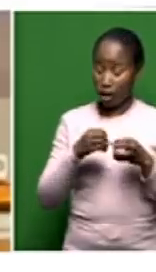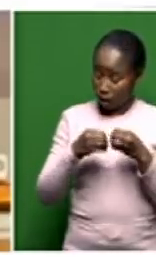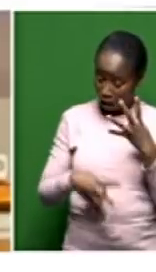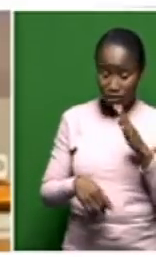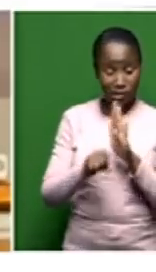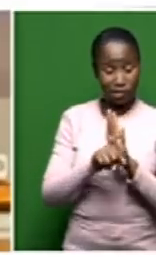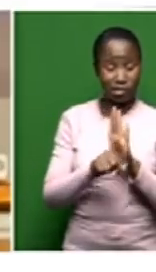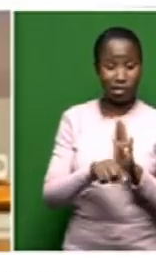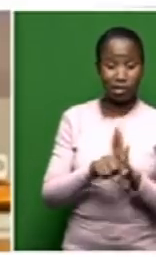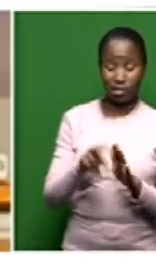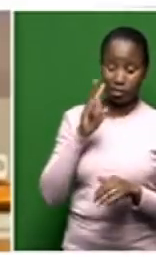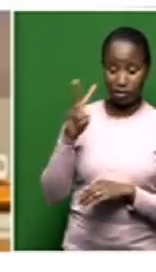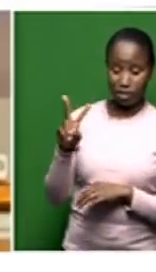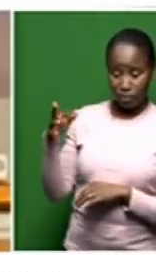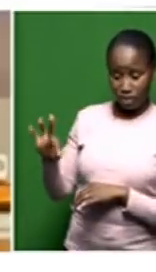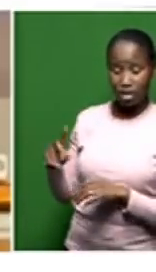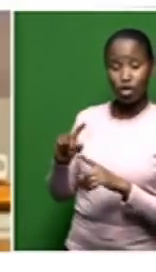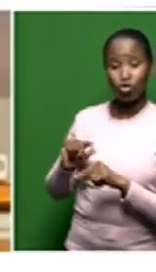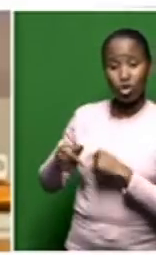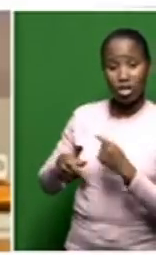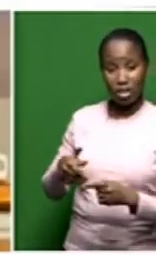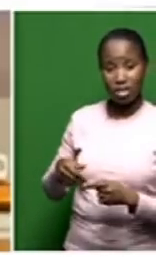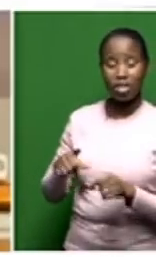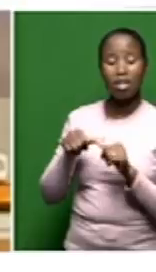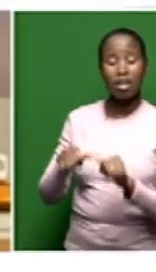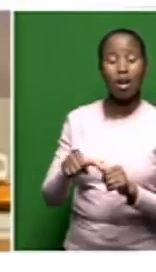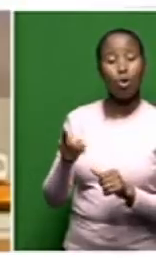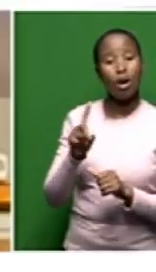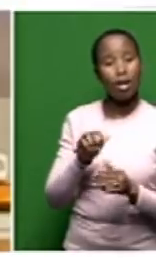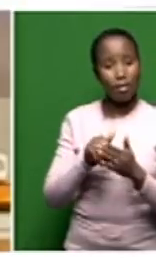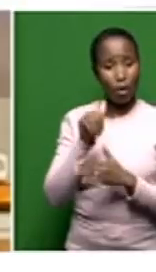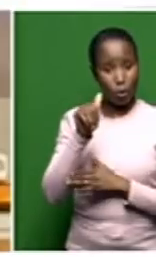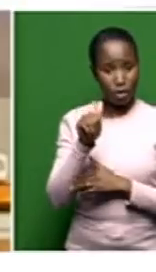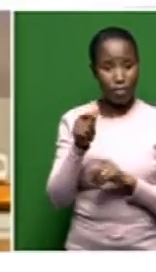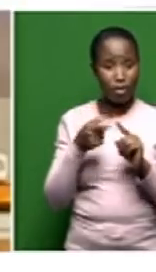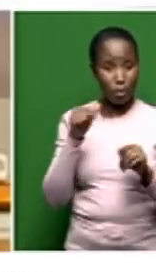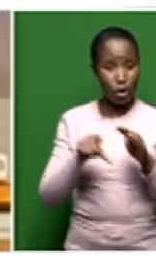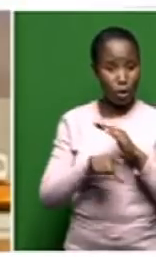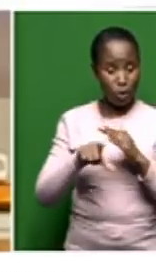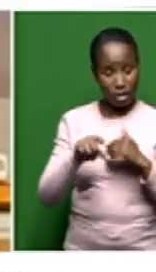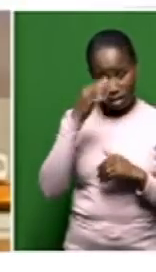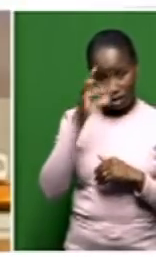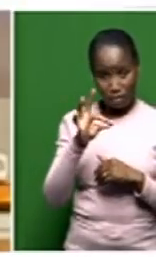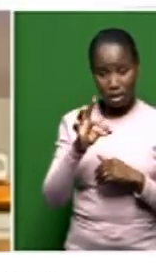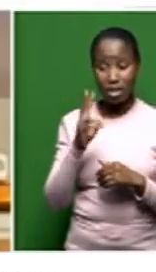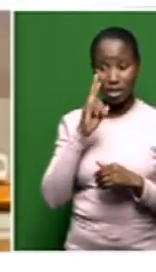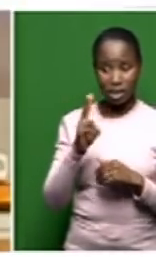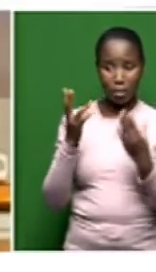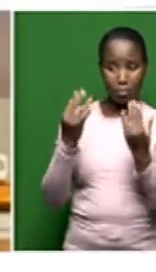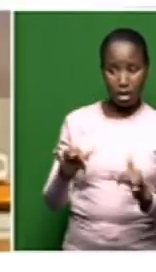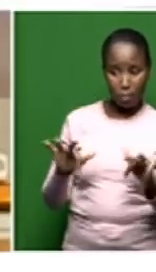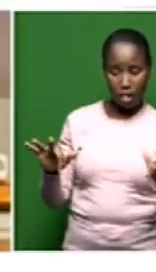generation begin to vote, that the party initially at a local government election drop, and then